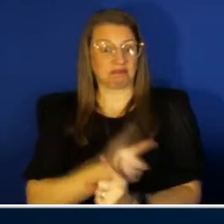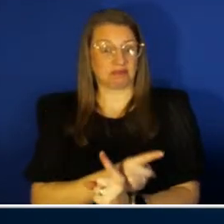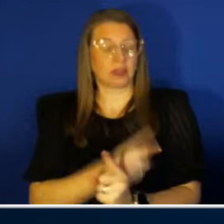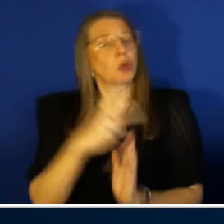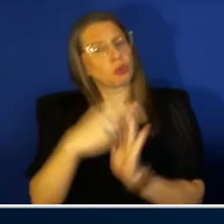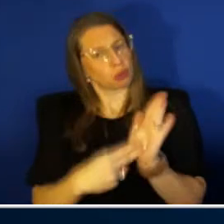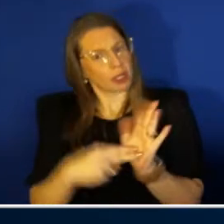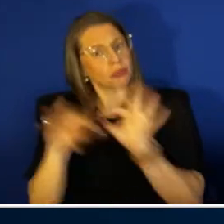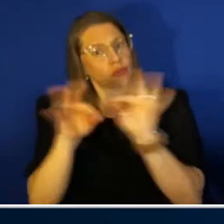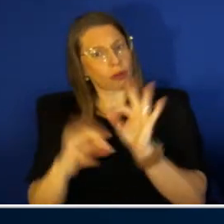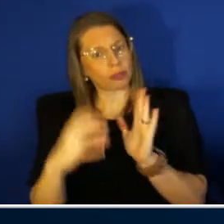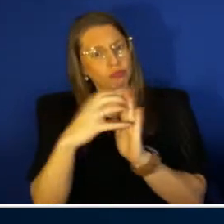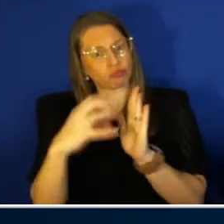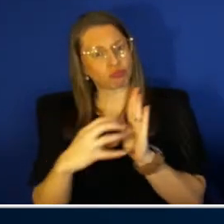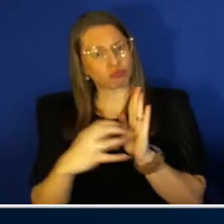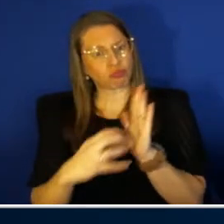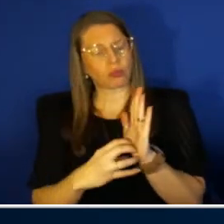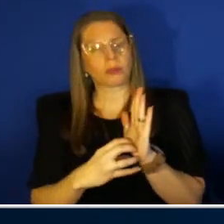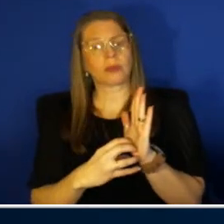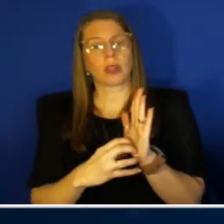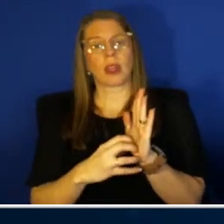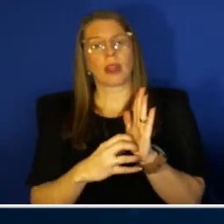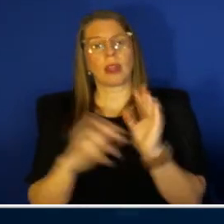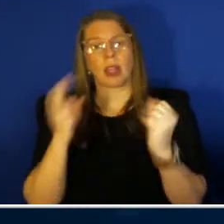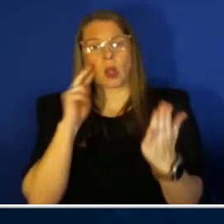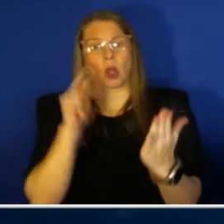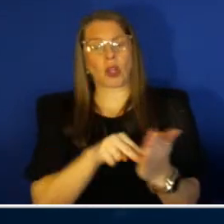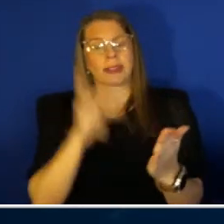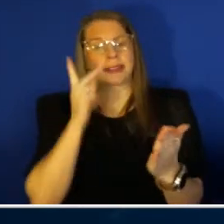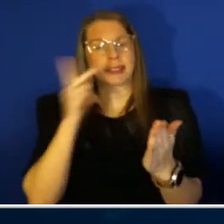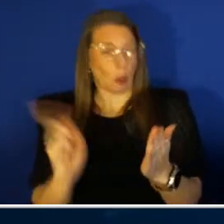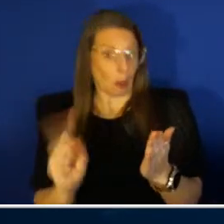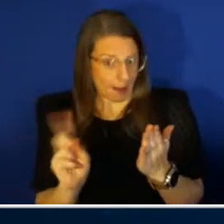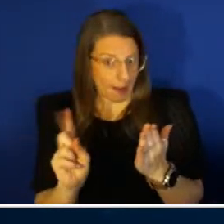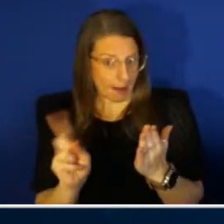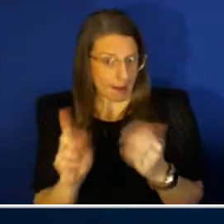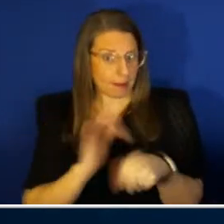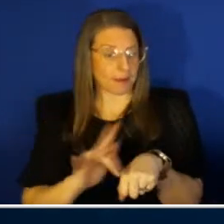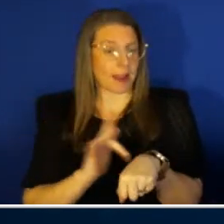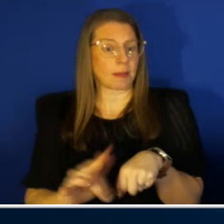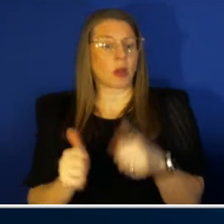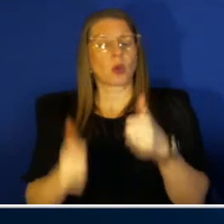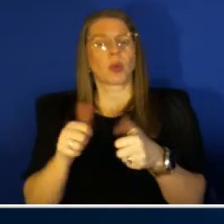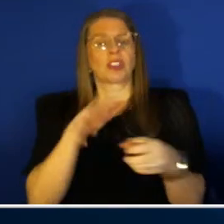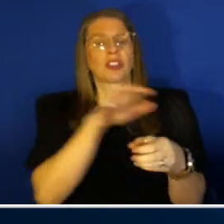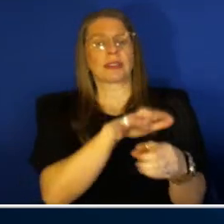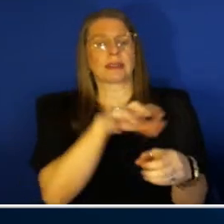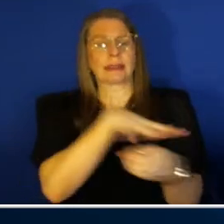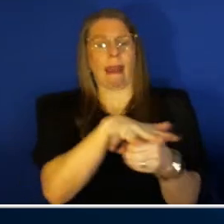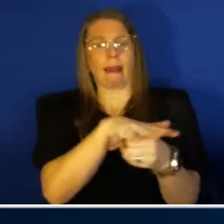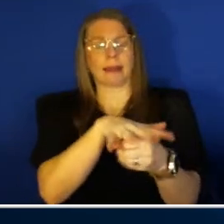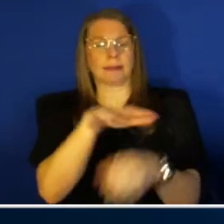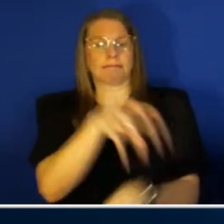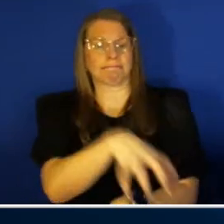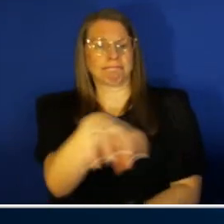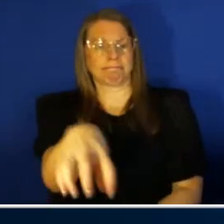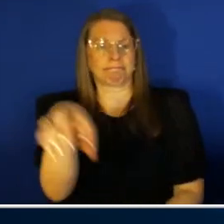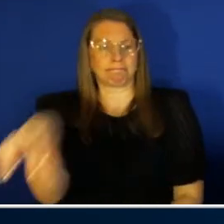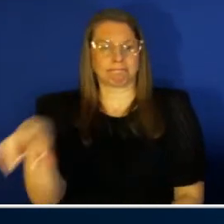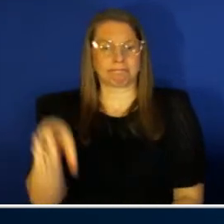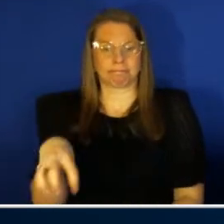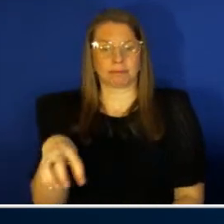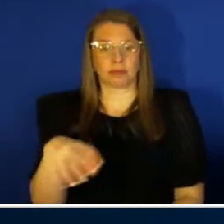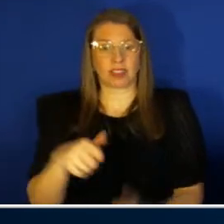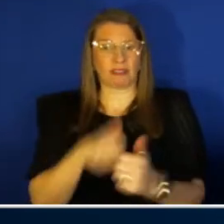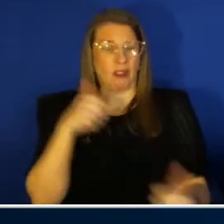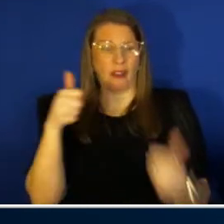description of the trial, they can even look up and see where this clinical trial is available, at which site. If they're probably far